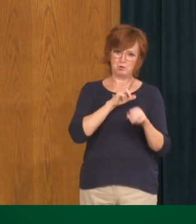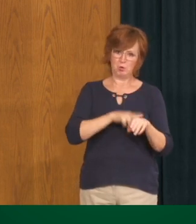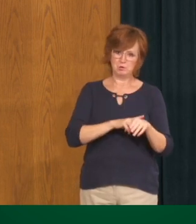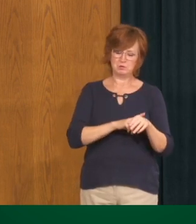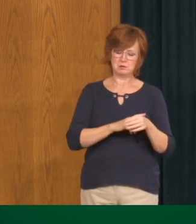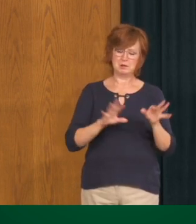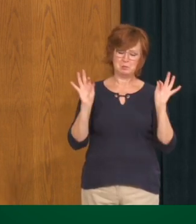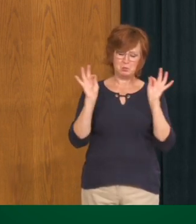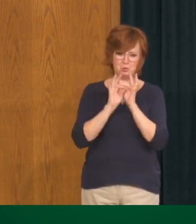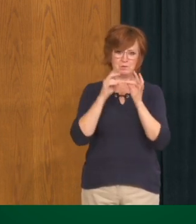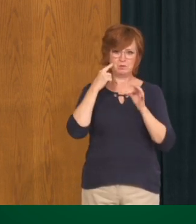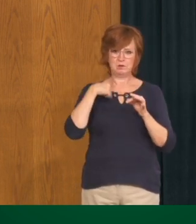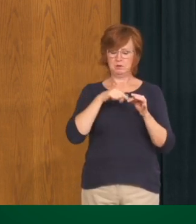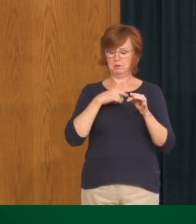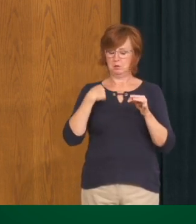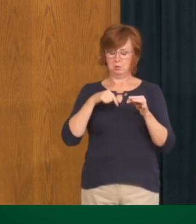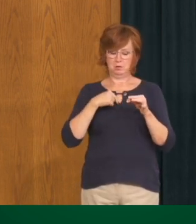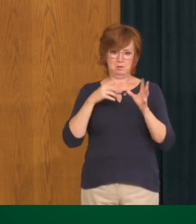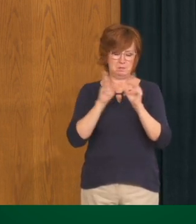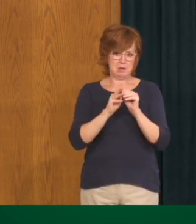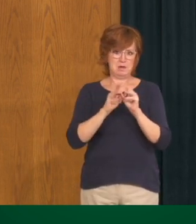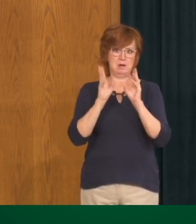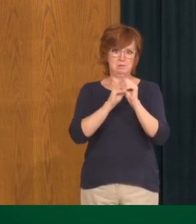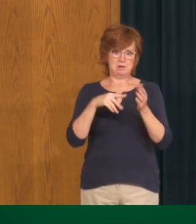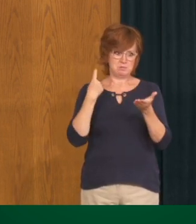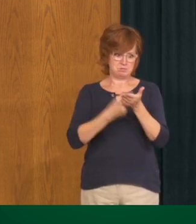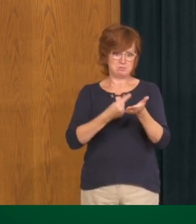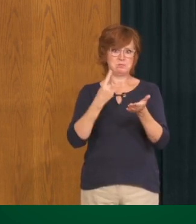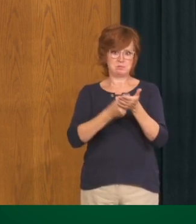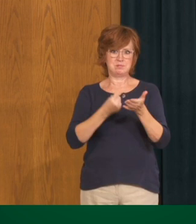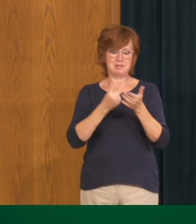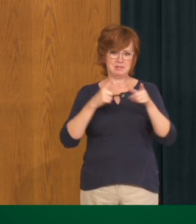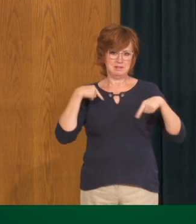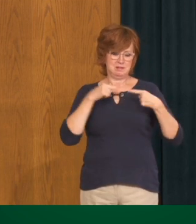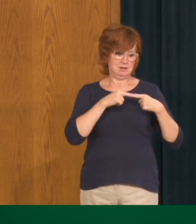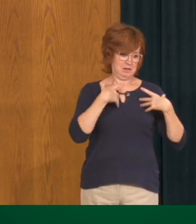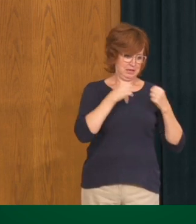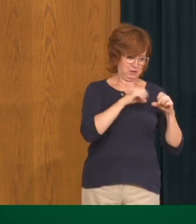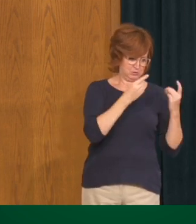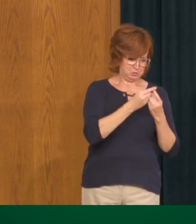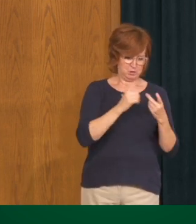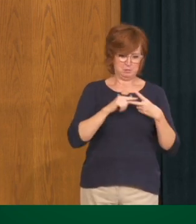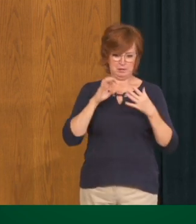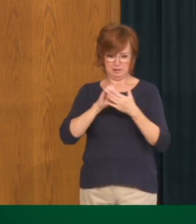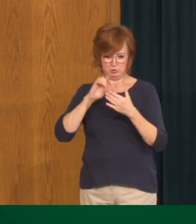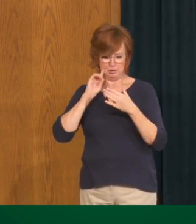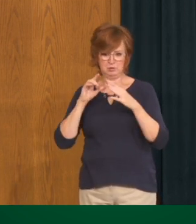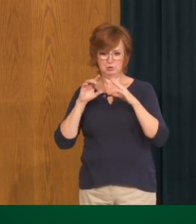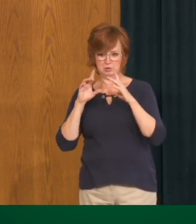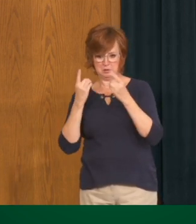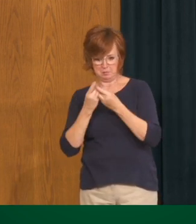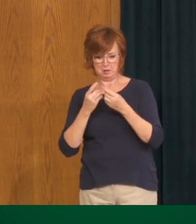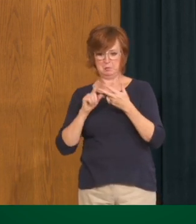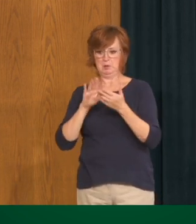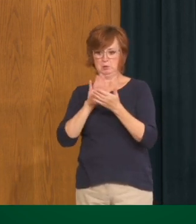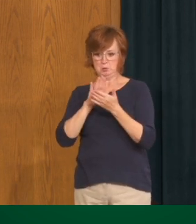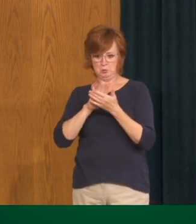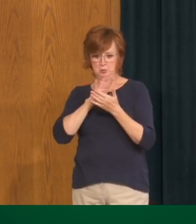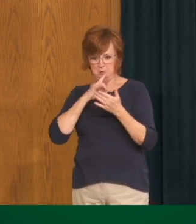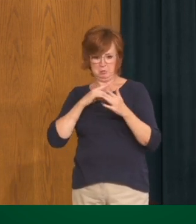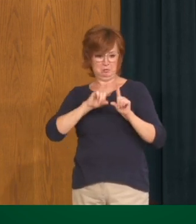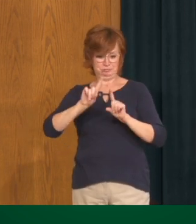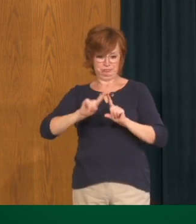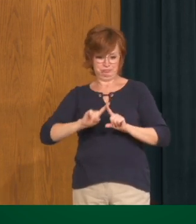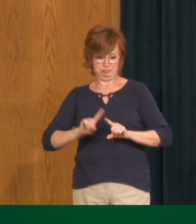of discussions on these things, as was mentioned, between health and education, with school boards,